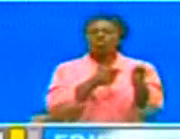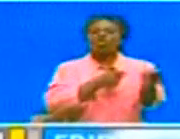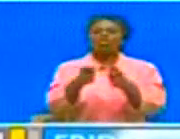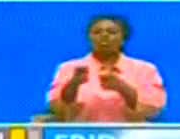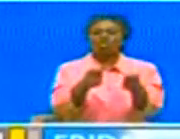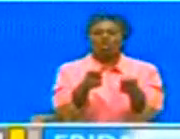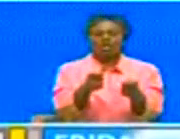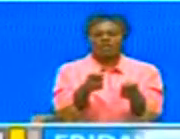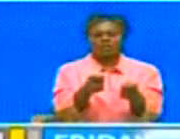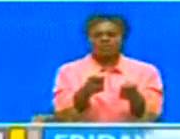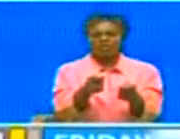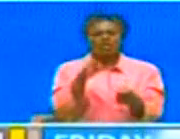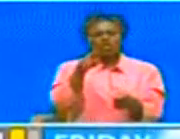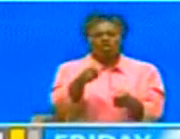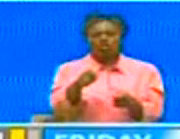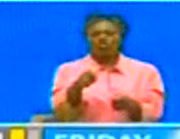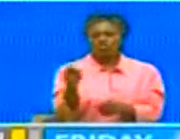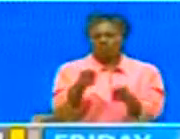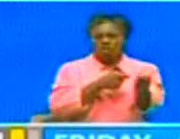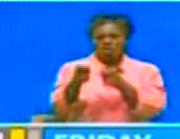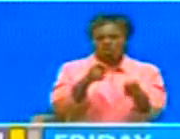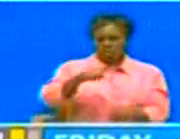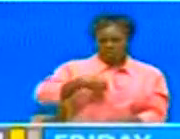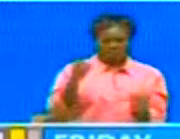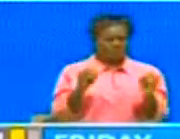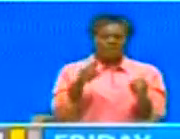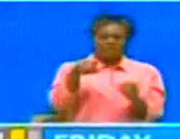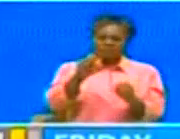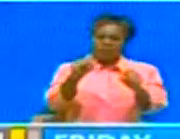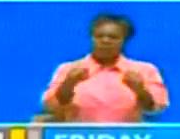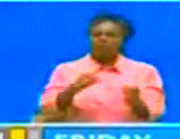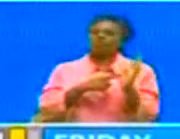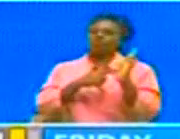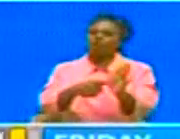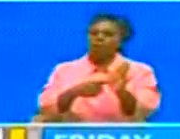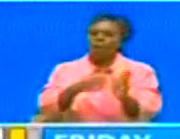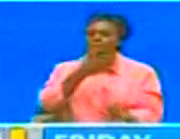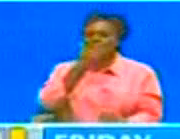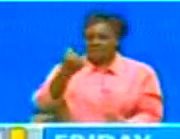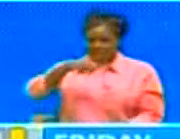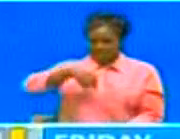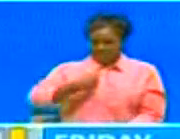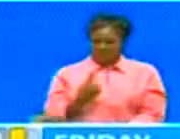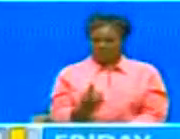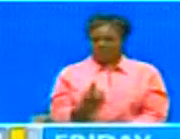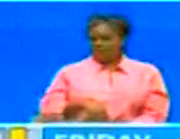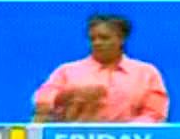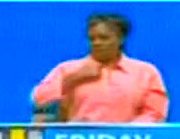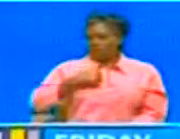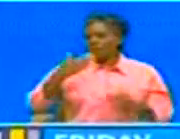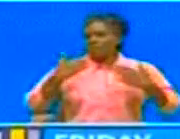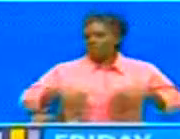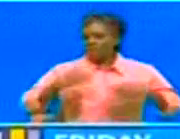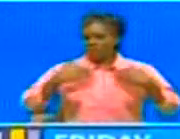them. You should not be domineering on your staff. They can't bring out their best. So for me, I feel that people